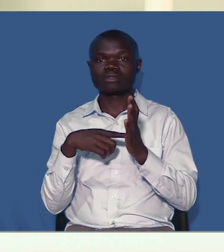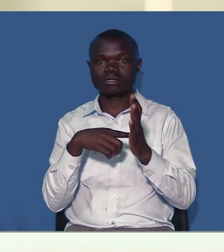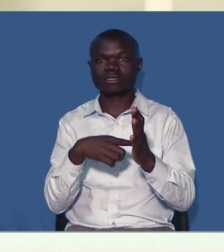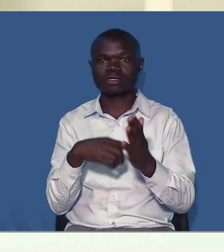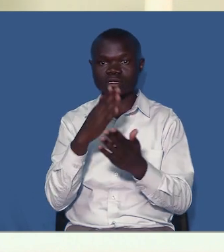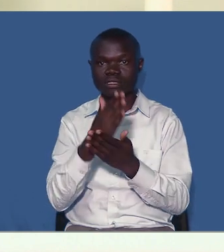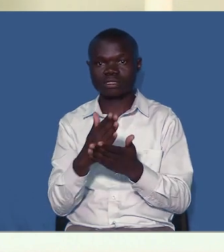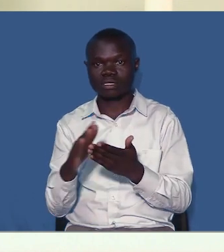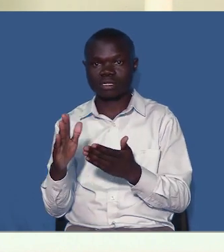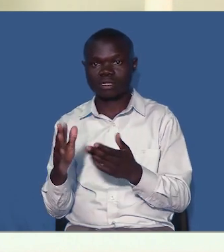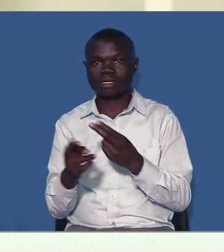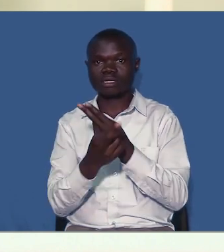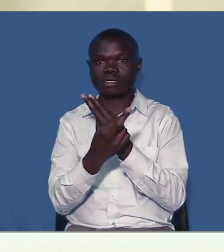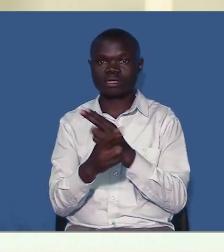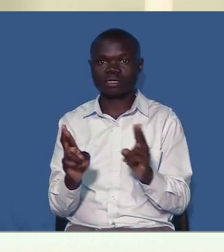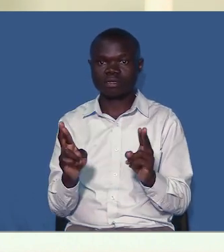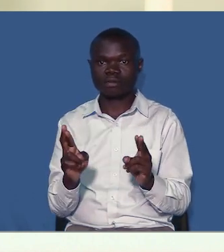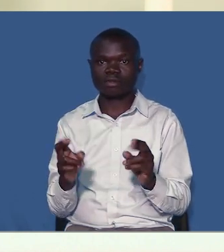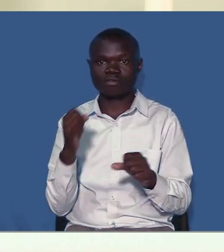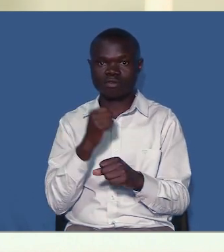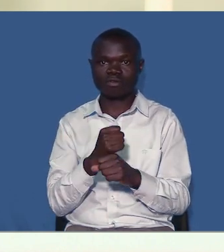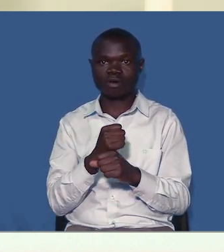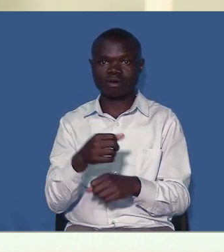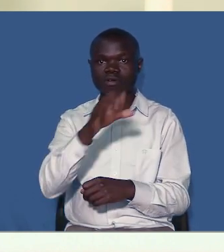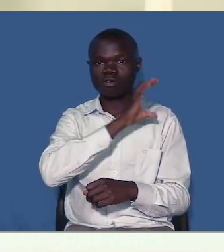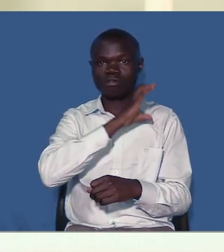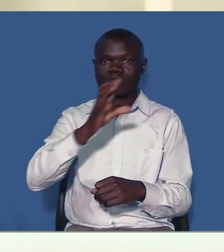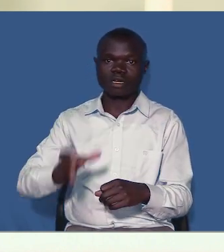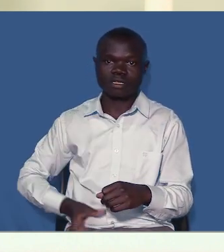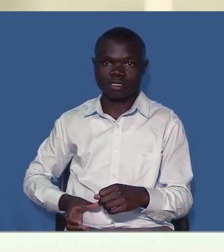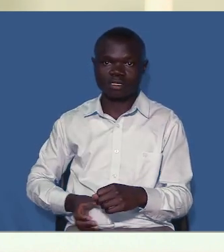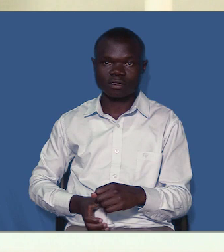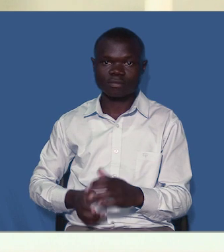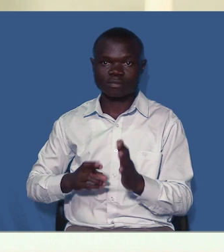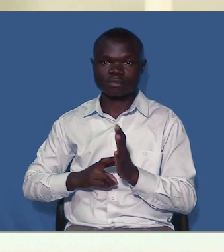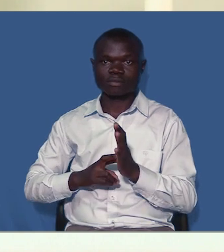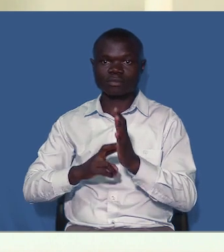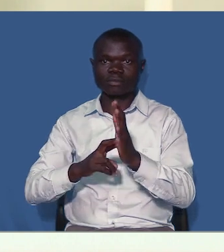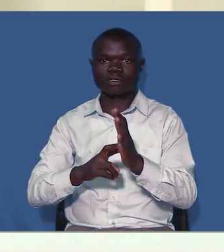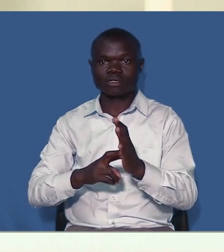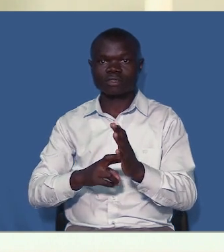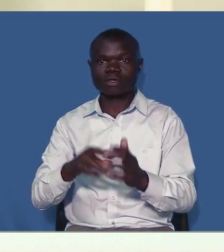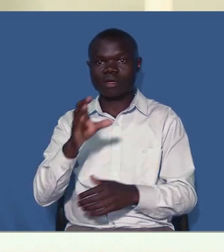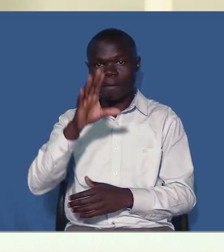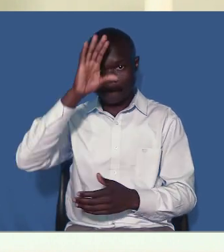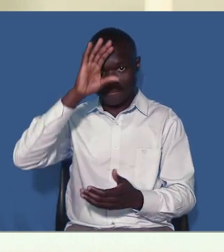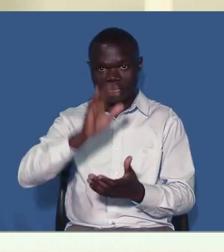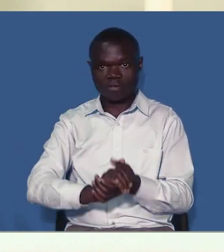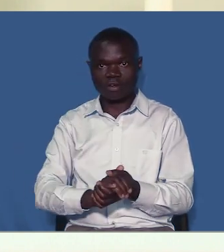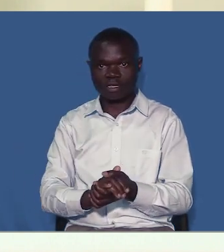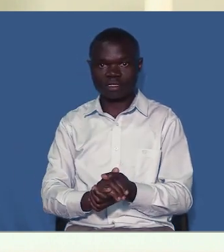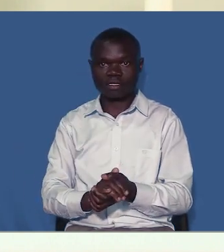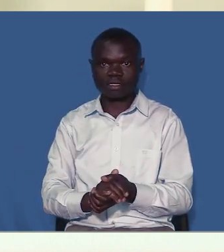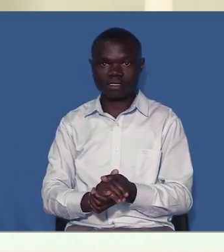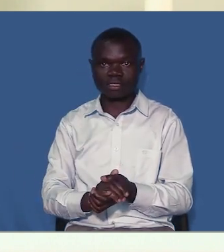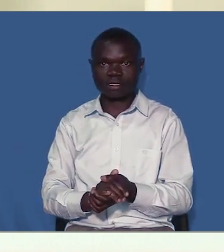the redemptive work of Christ. It represents the believer's identification with